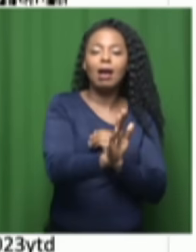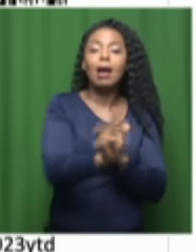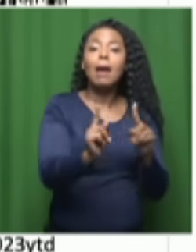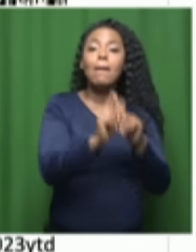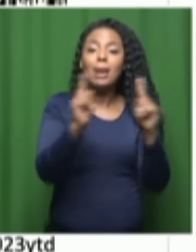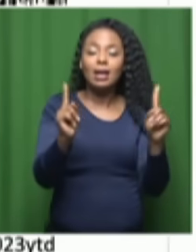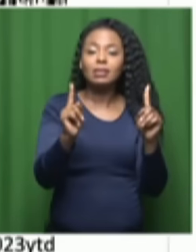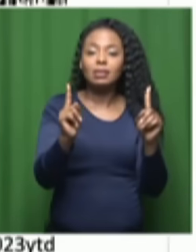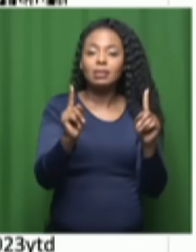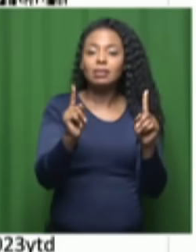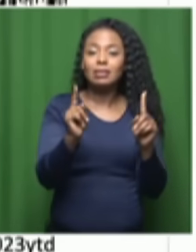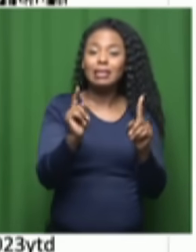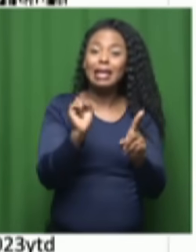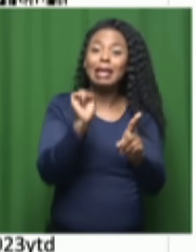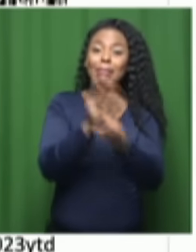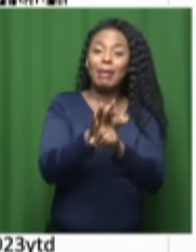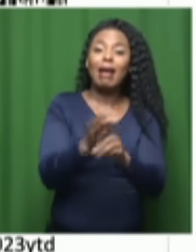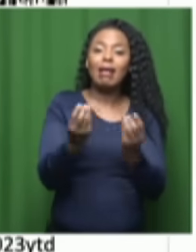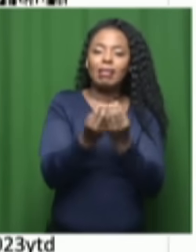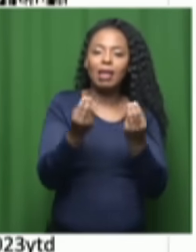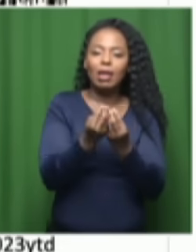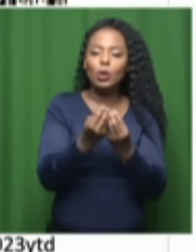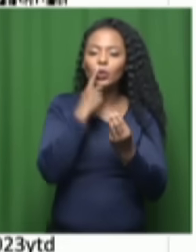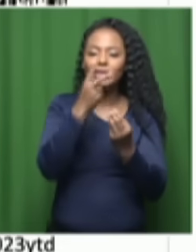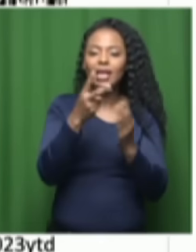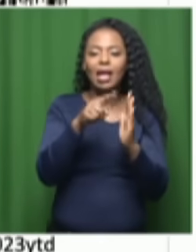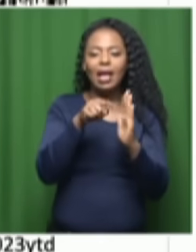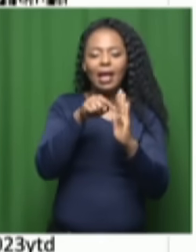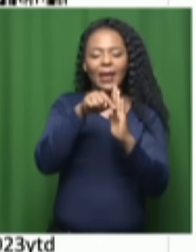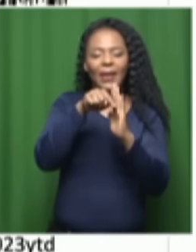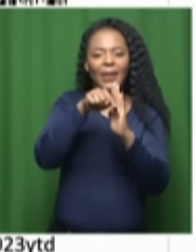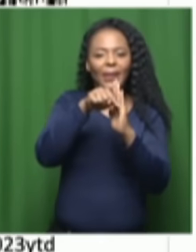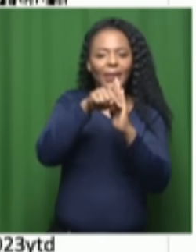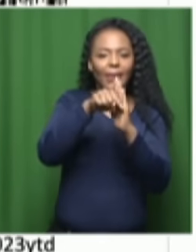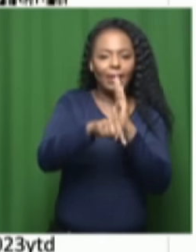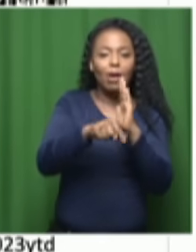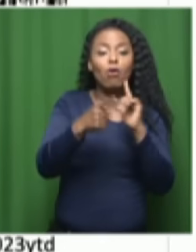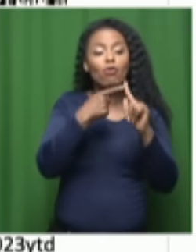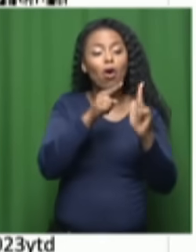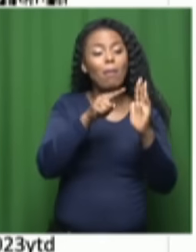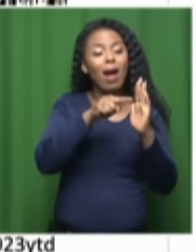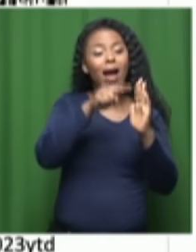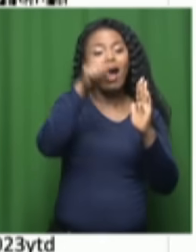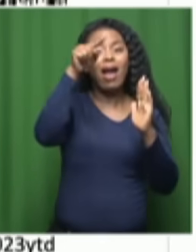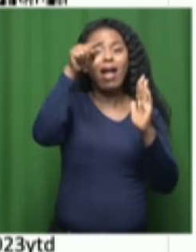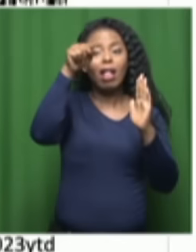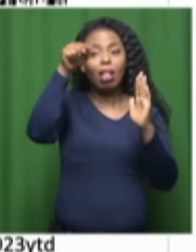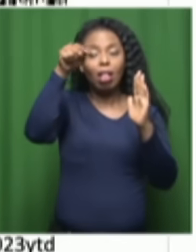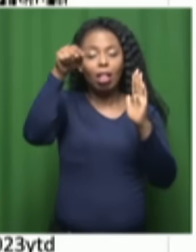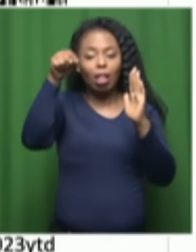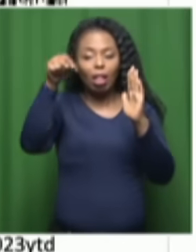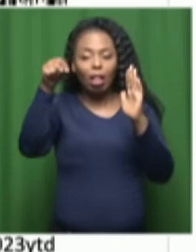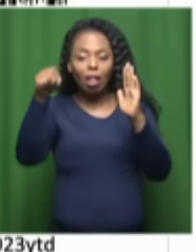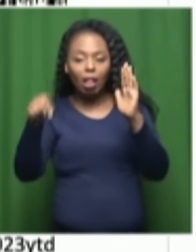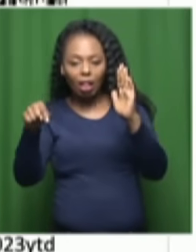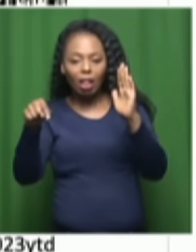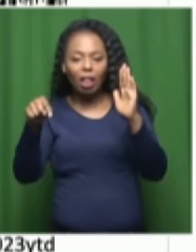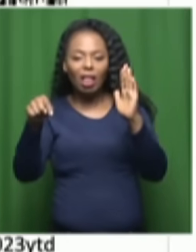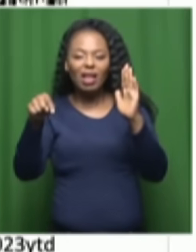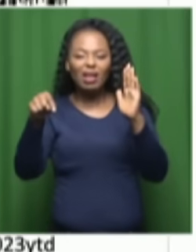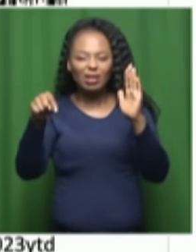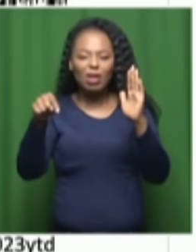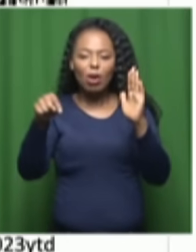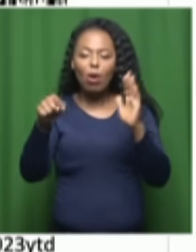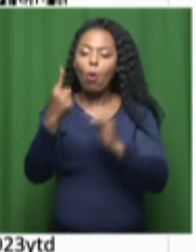thing is you can see the downward trend. Yes. The output from the coal fleet is on average about 1 stage of